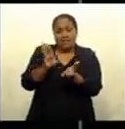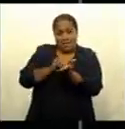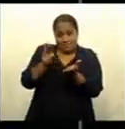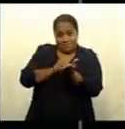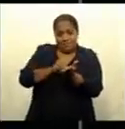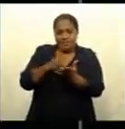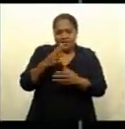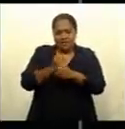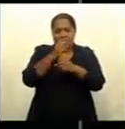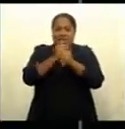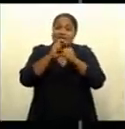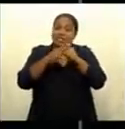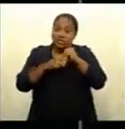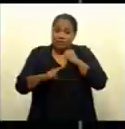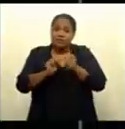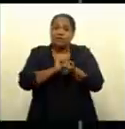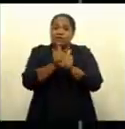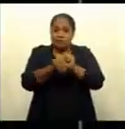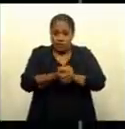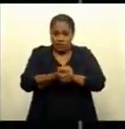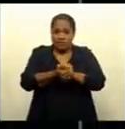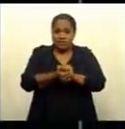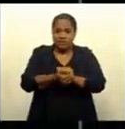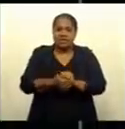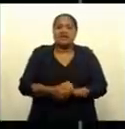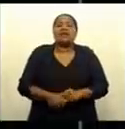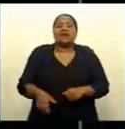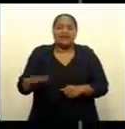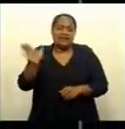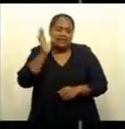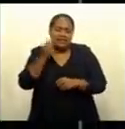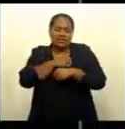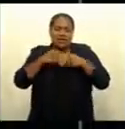the very latest news and sports, and also listen to our